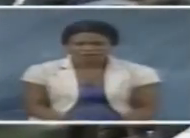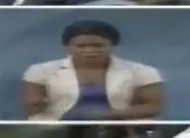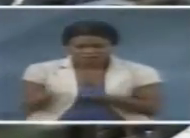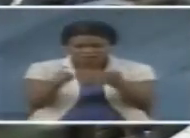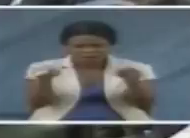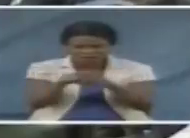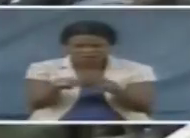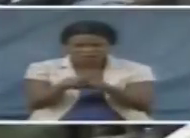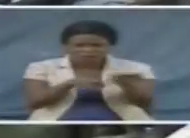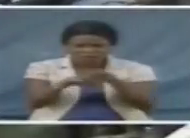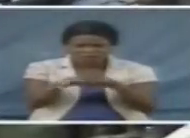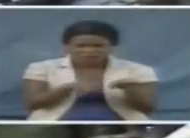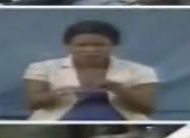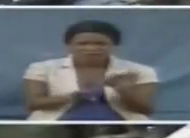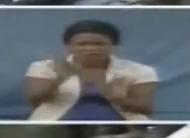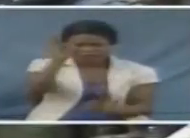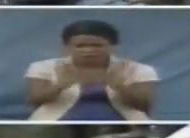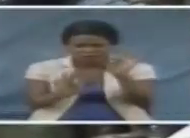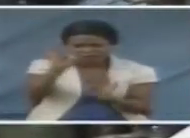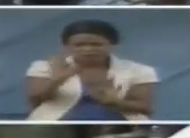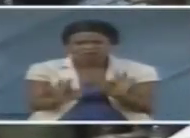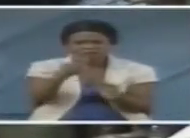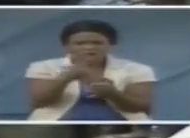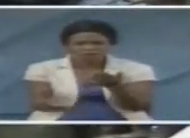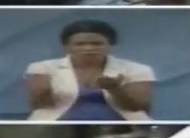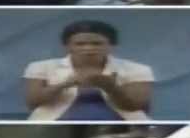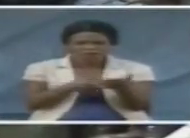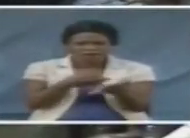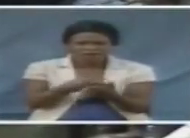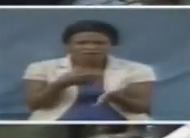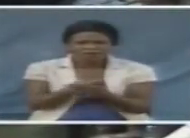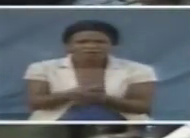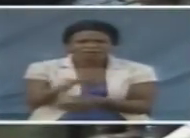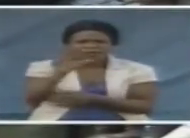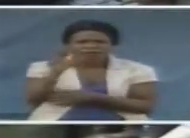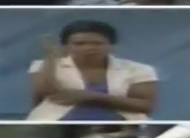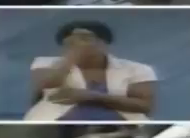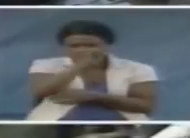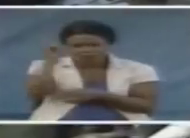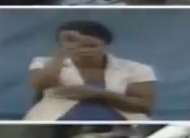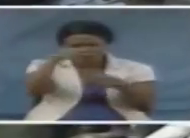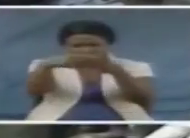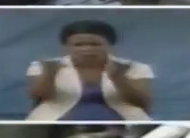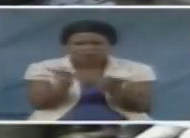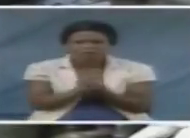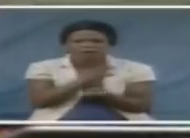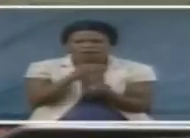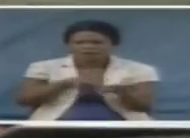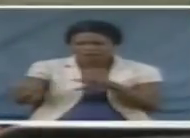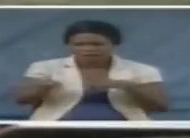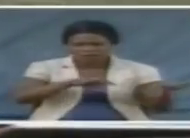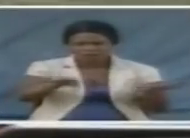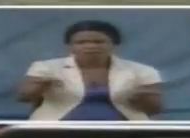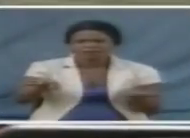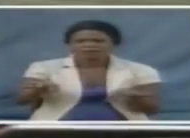within sustainable levels. The strategy also defines measures towards the refinancing of